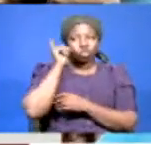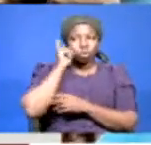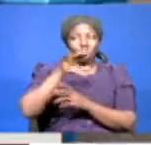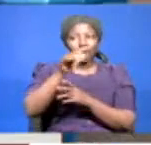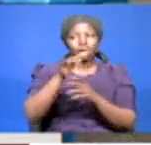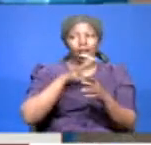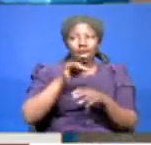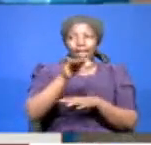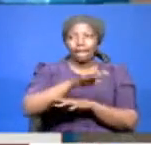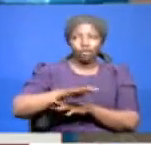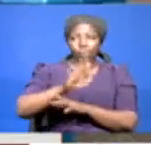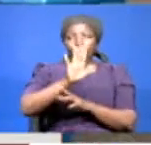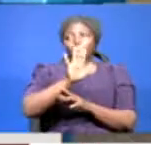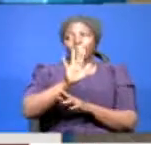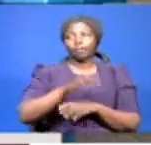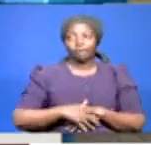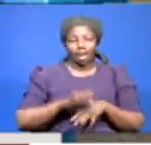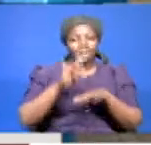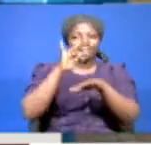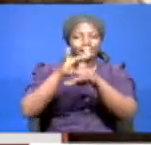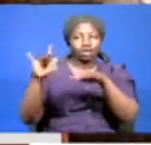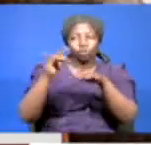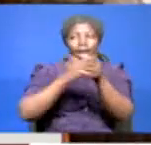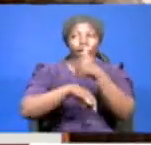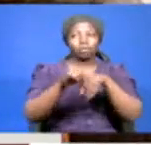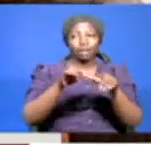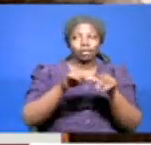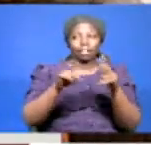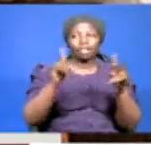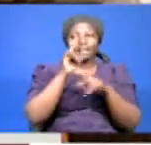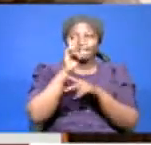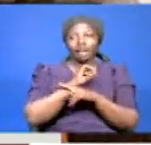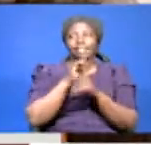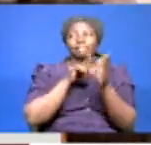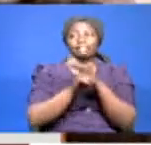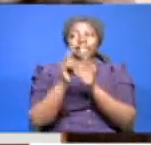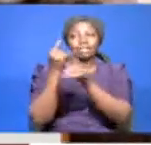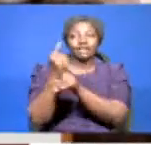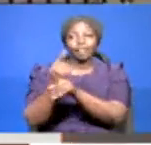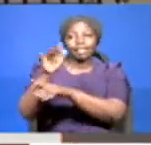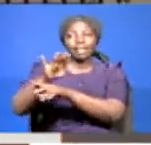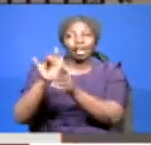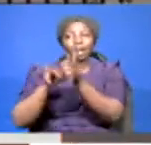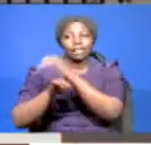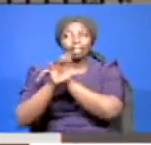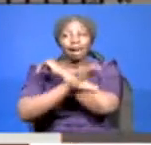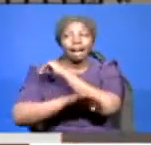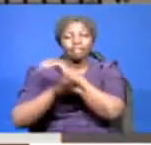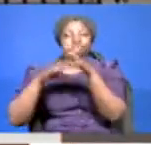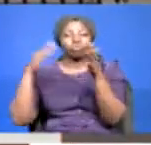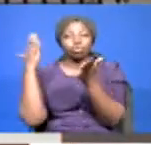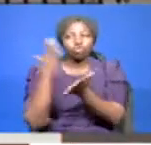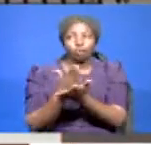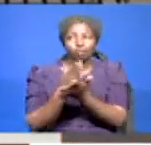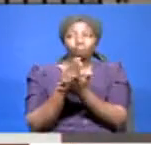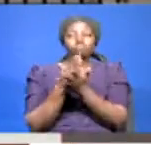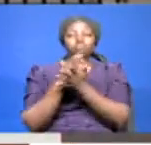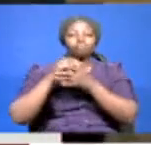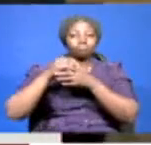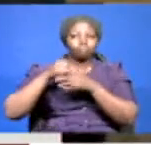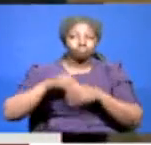Sensitization efforts have begun in earnest in various parts of the country to curb the spread of cholera outbreak. In Nairobi, Soweto,